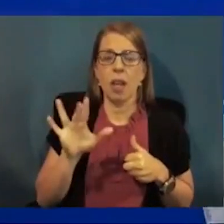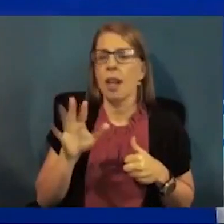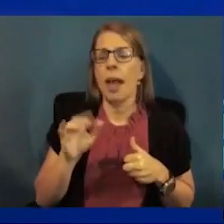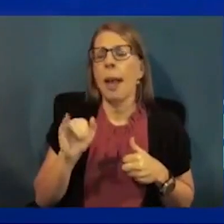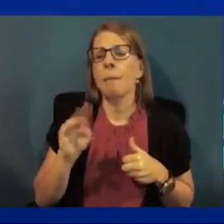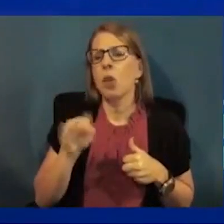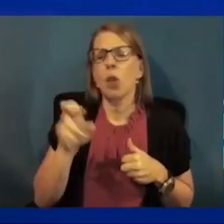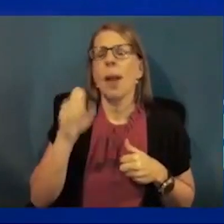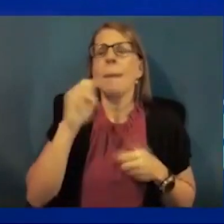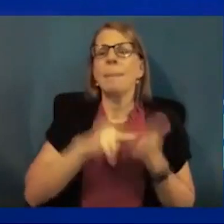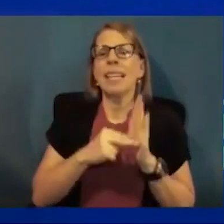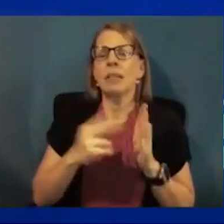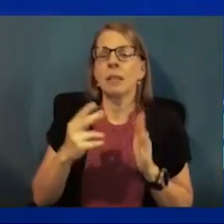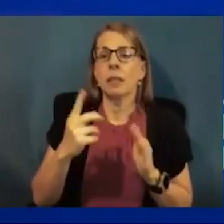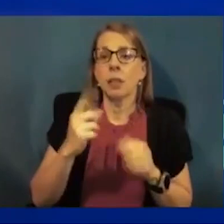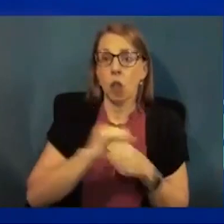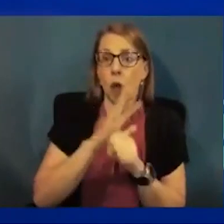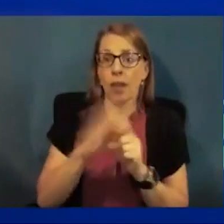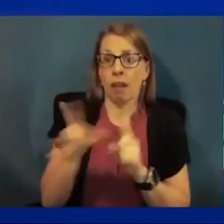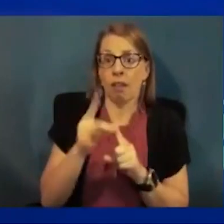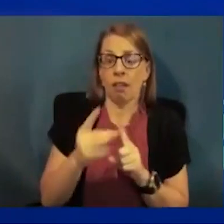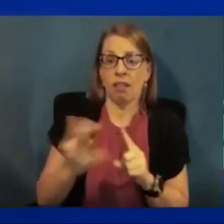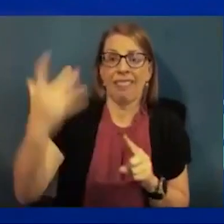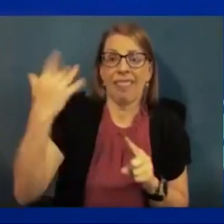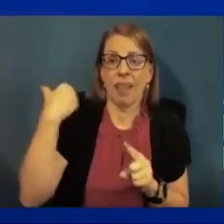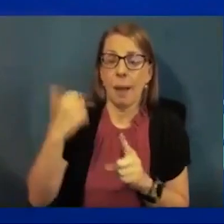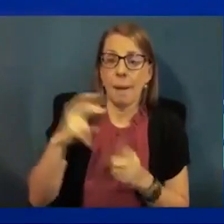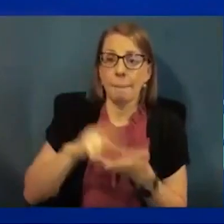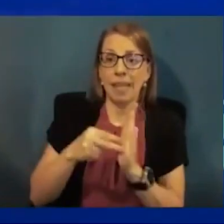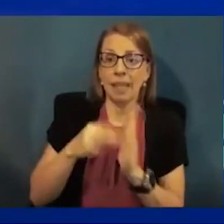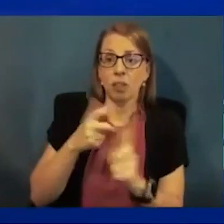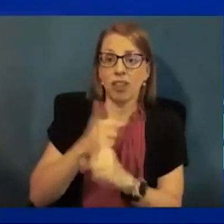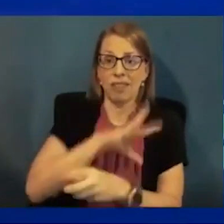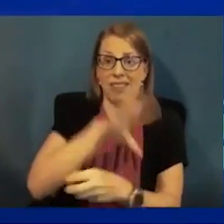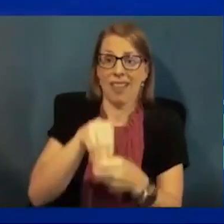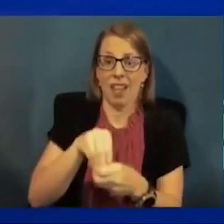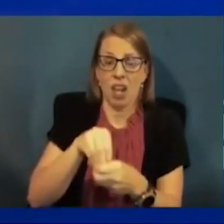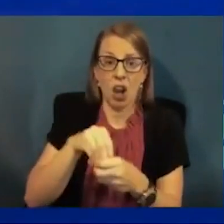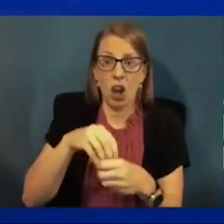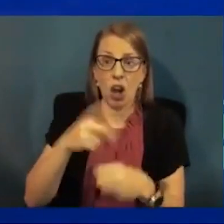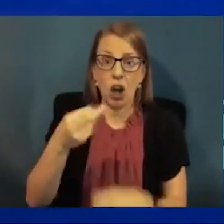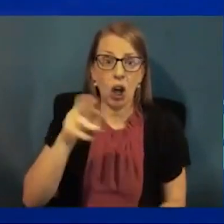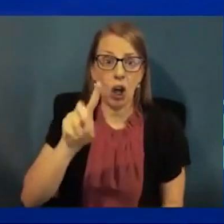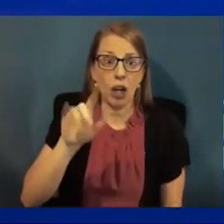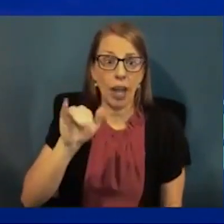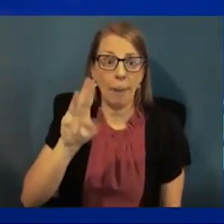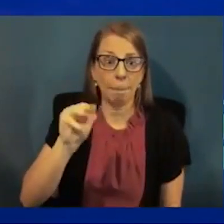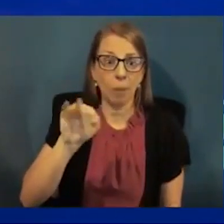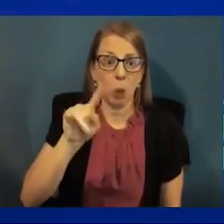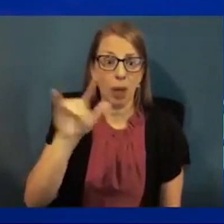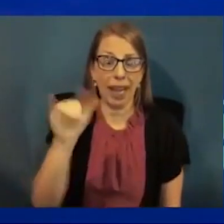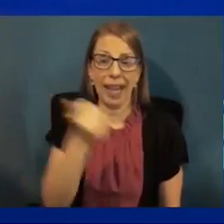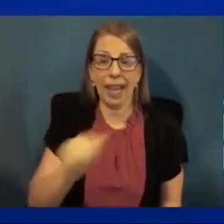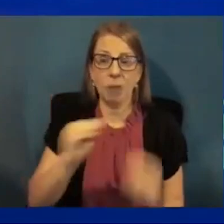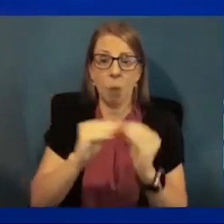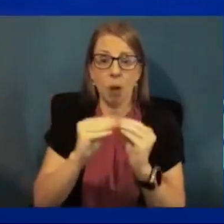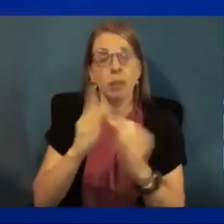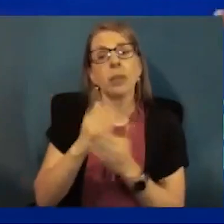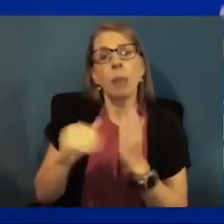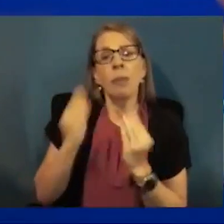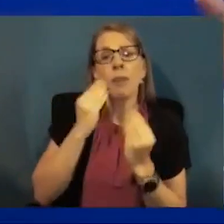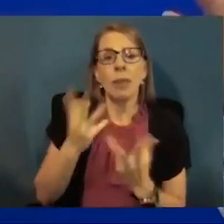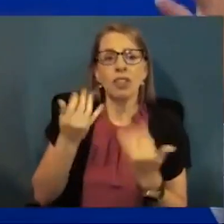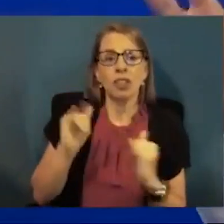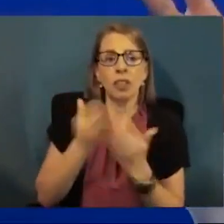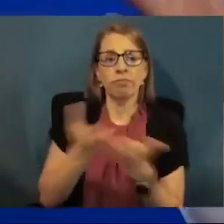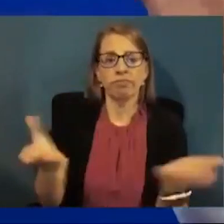year ago, I'm not sure you can get it counted in the herd immunity anymore, because I'm not sure how much immunity you have. Now, there's some information out there that says you still can retain the